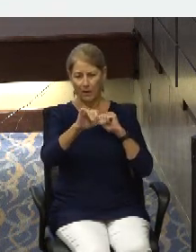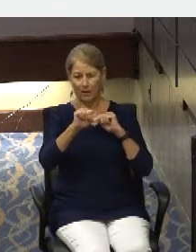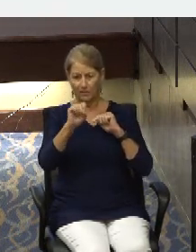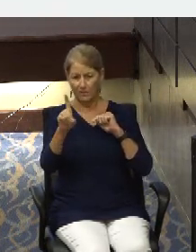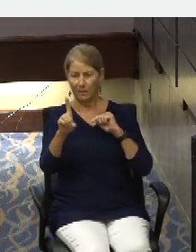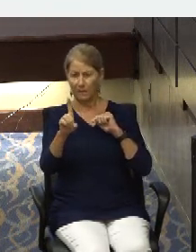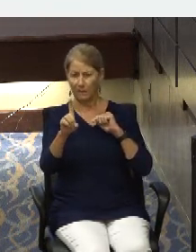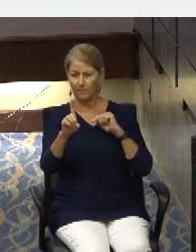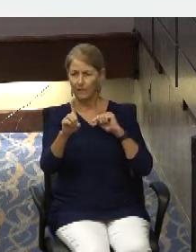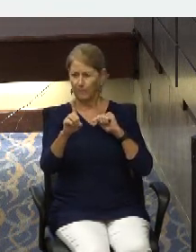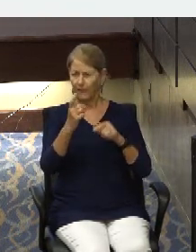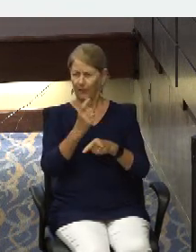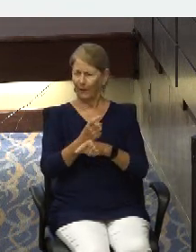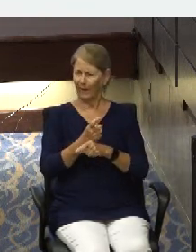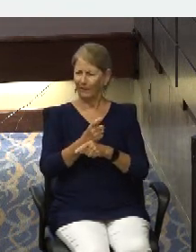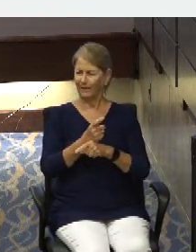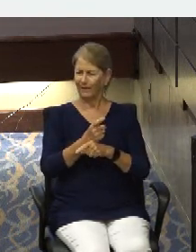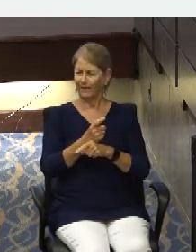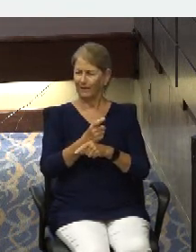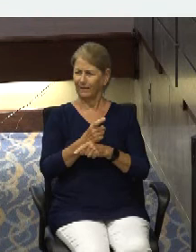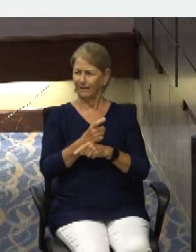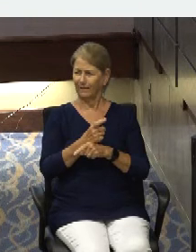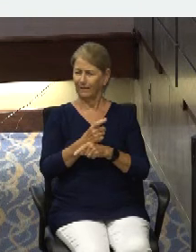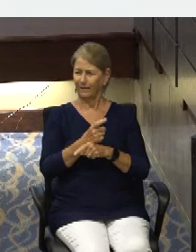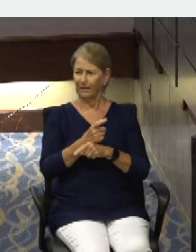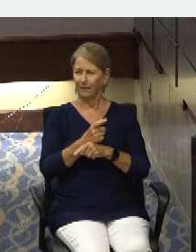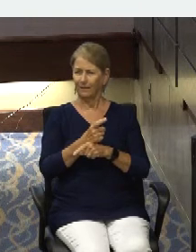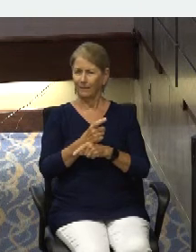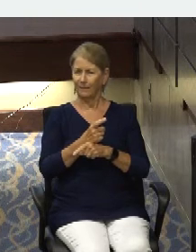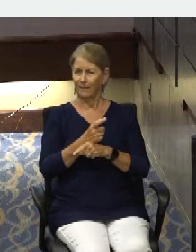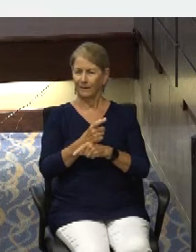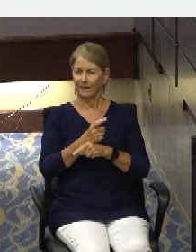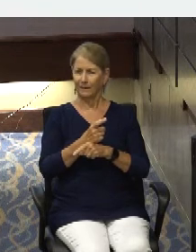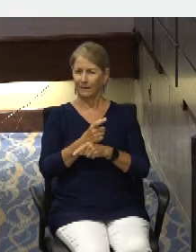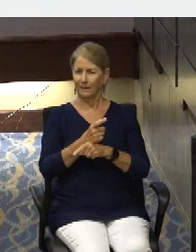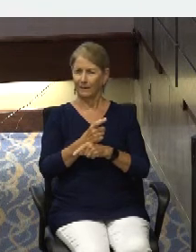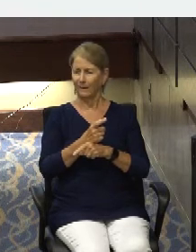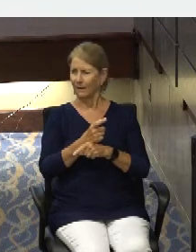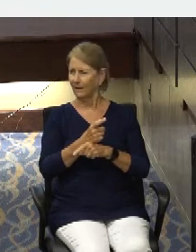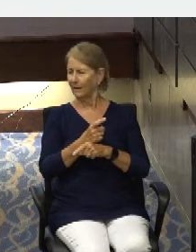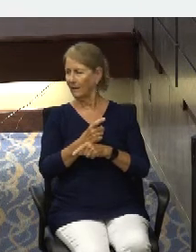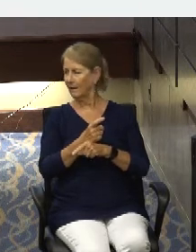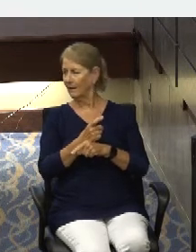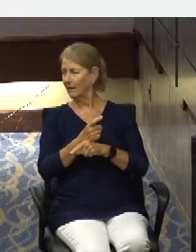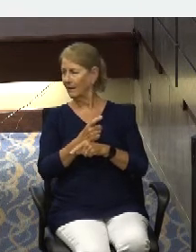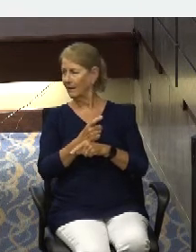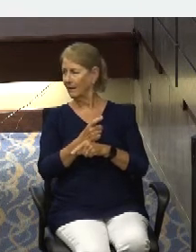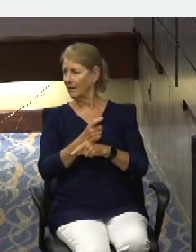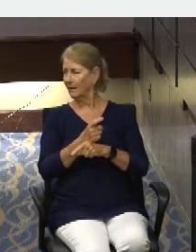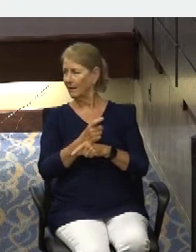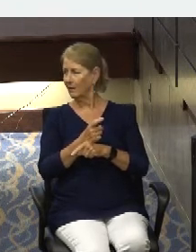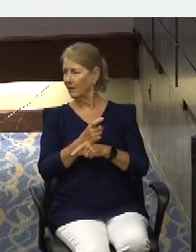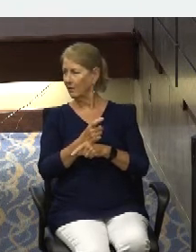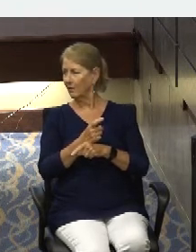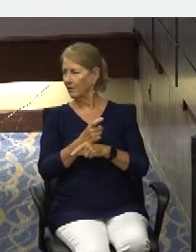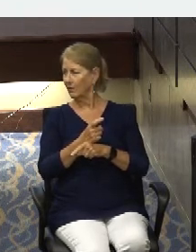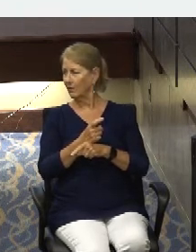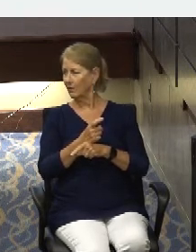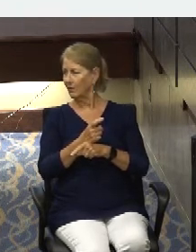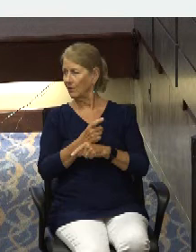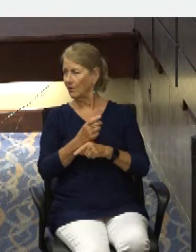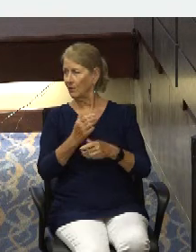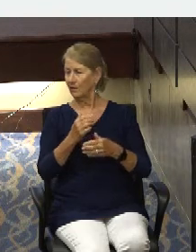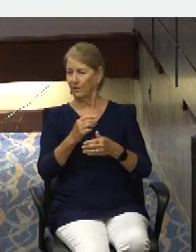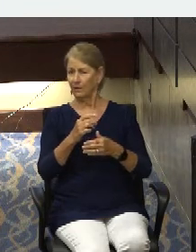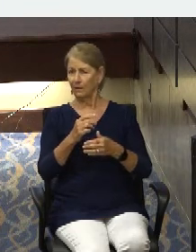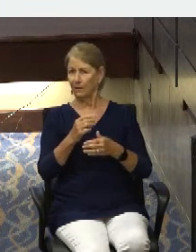Bagby. Right. Yeah. That sounds like it's, okay, all right. Councilmember Barefoot, this is the new car wash district. Got you. Got you, sir.